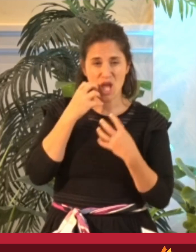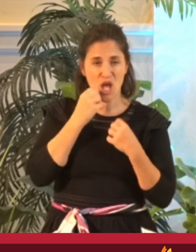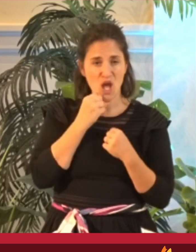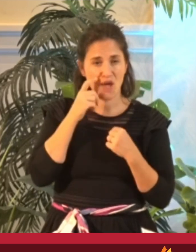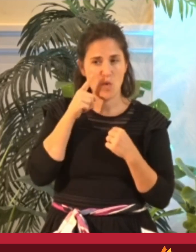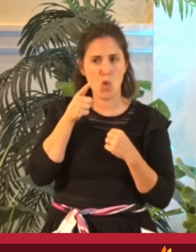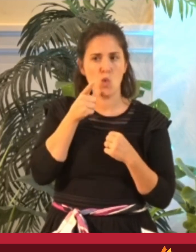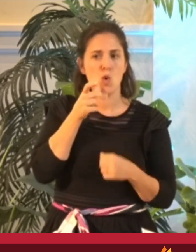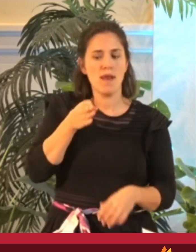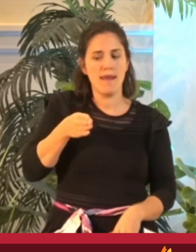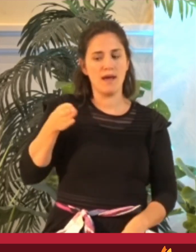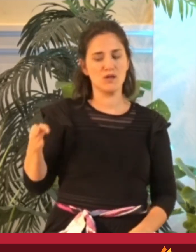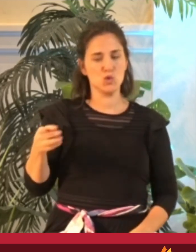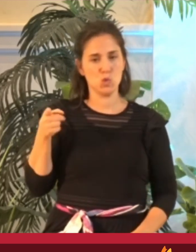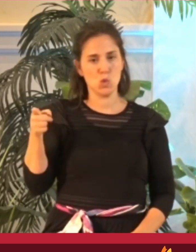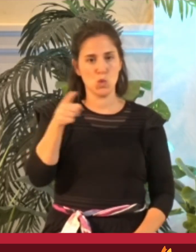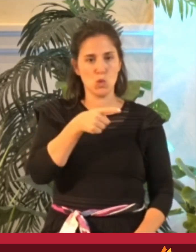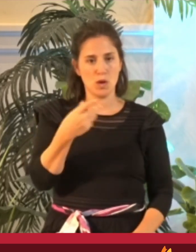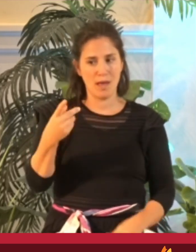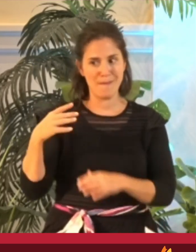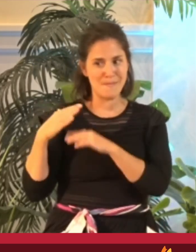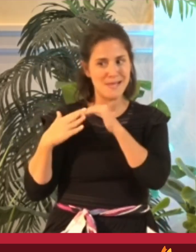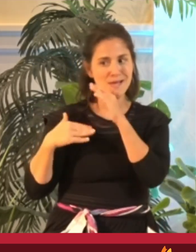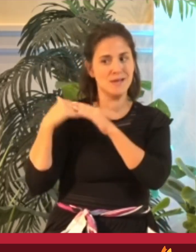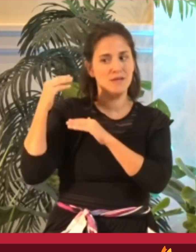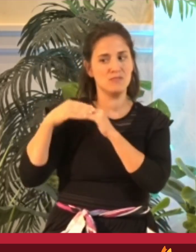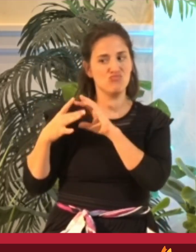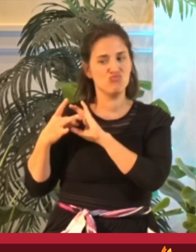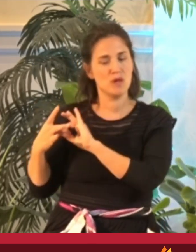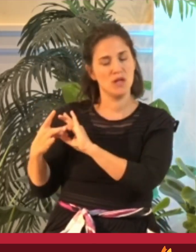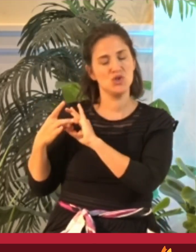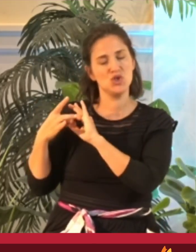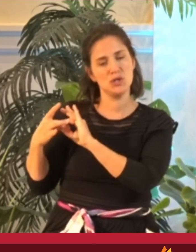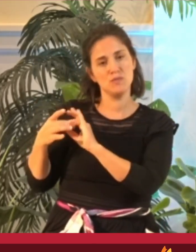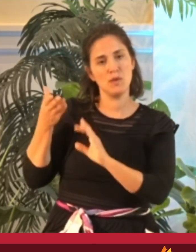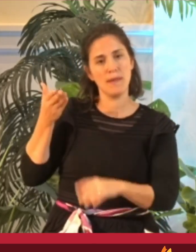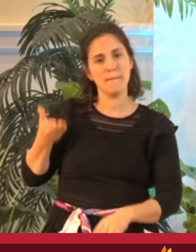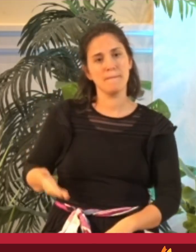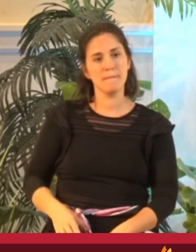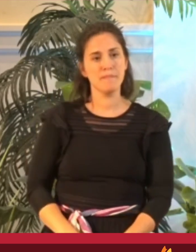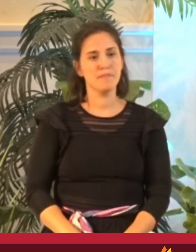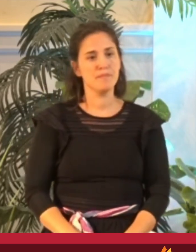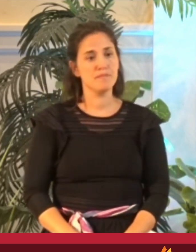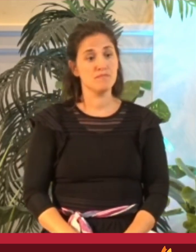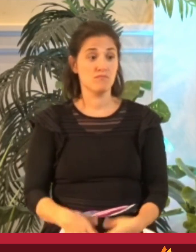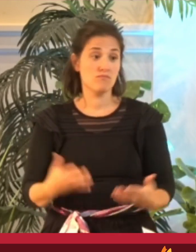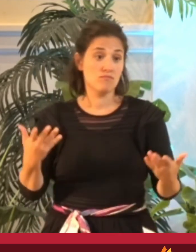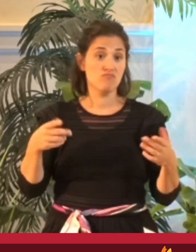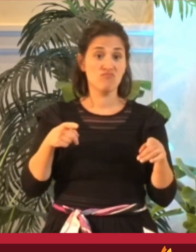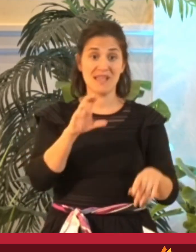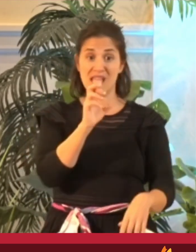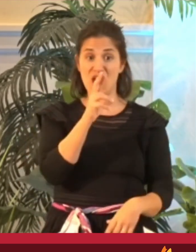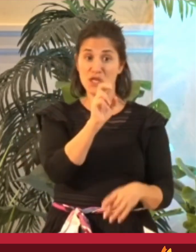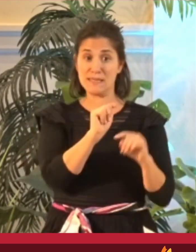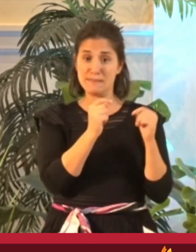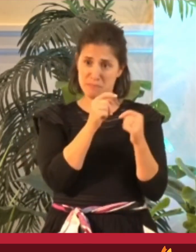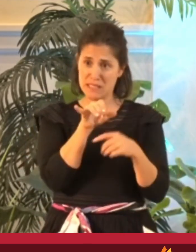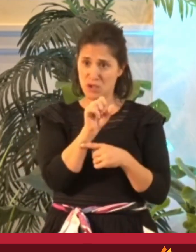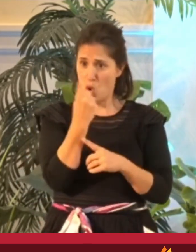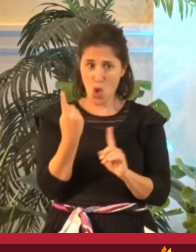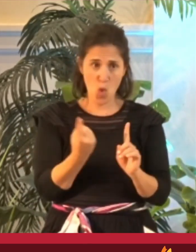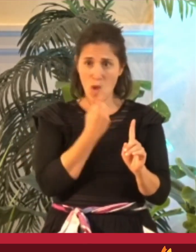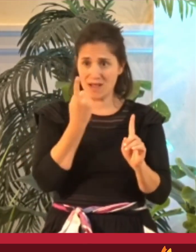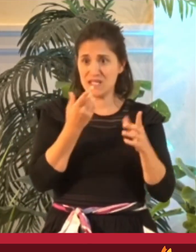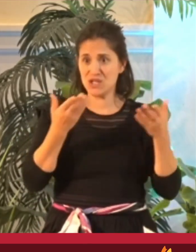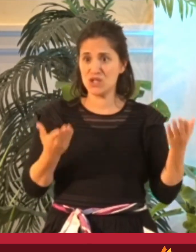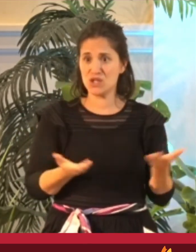you and building relationships. So while the care team is always here, those